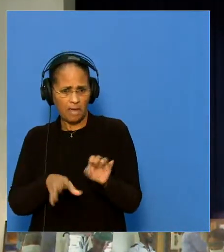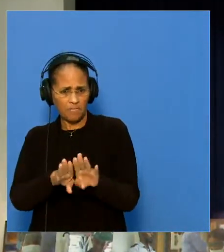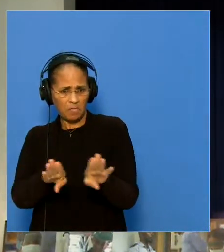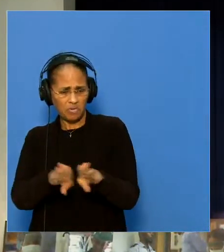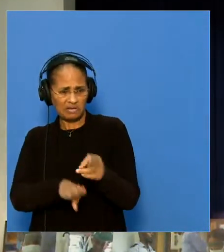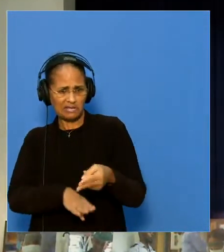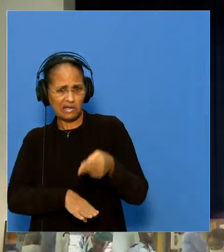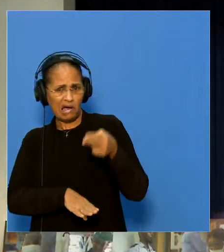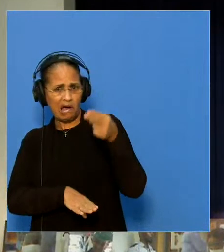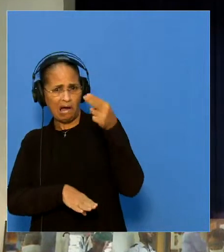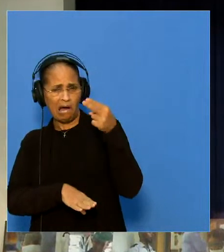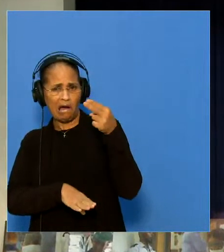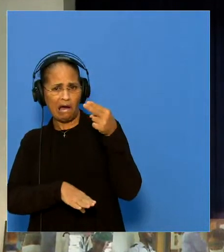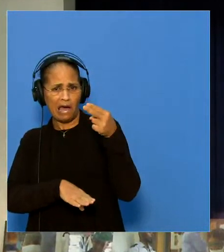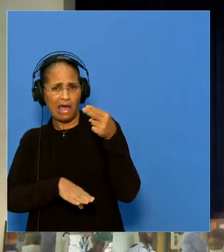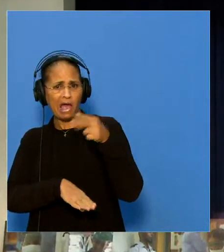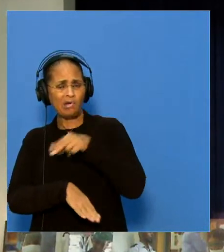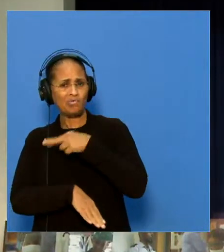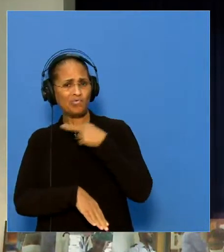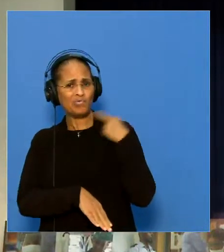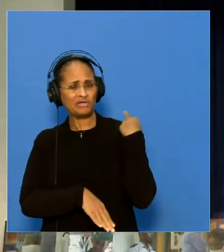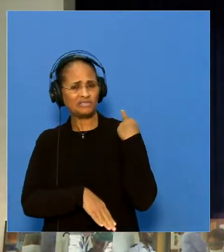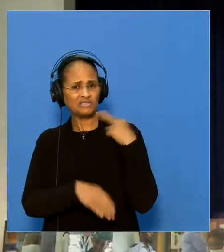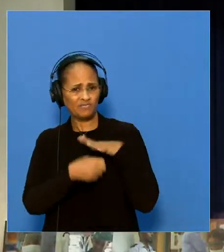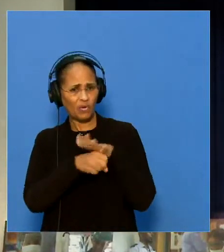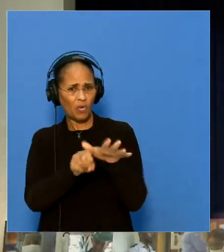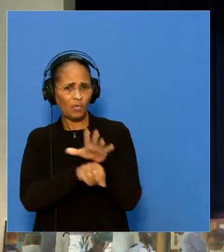high risk for the COVID-19 virus,